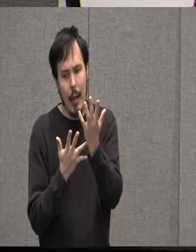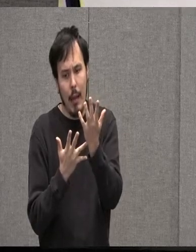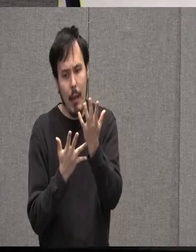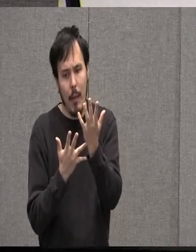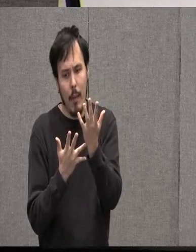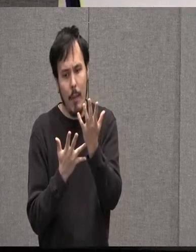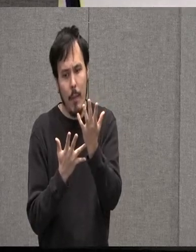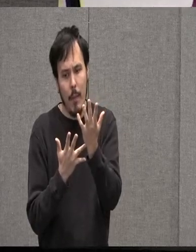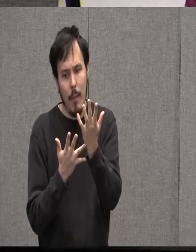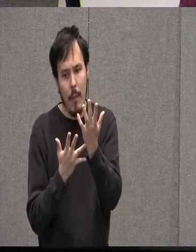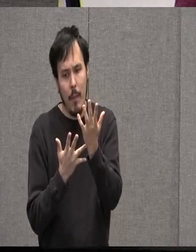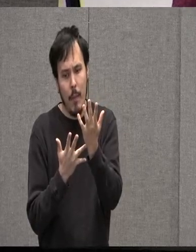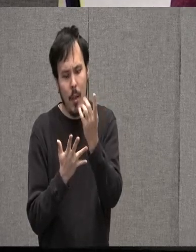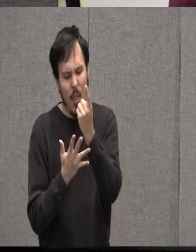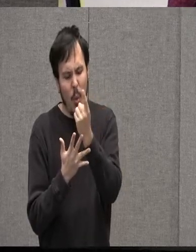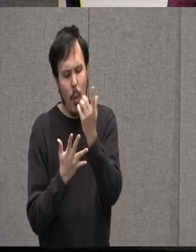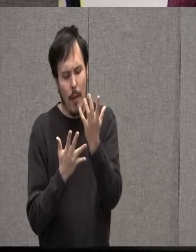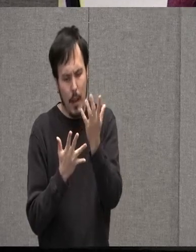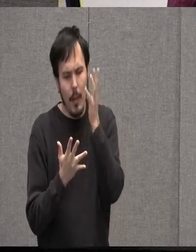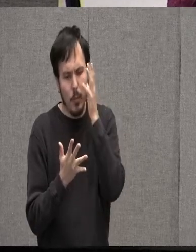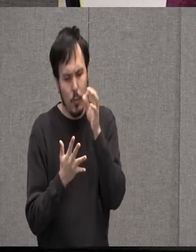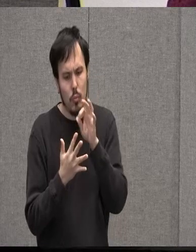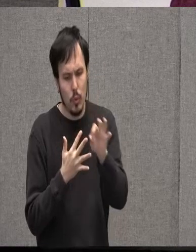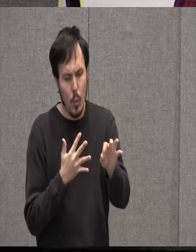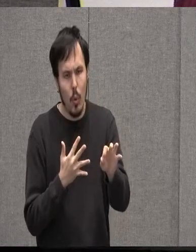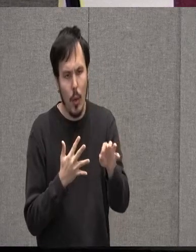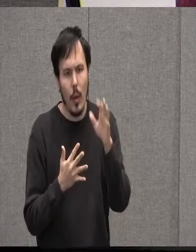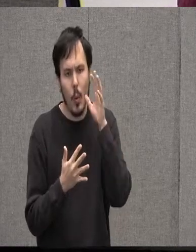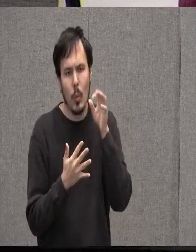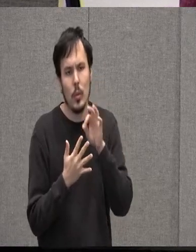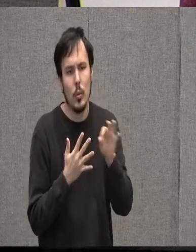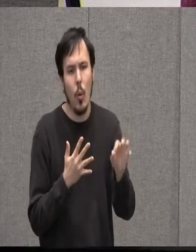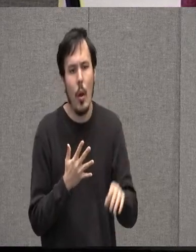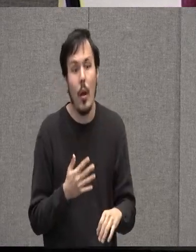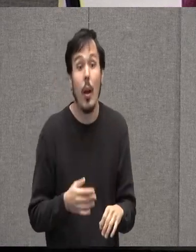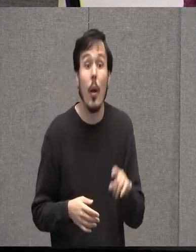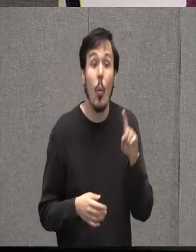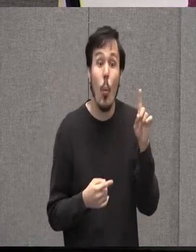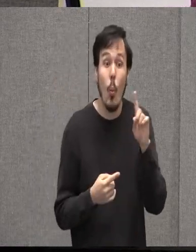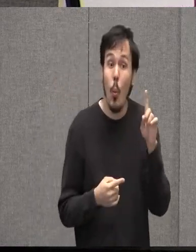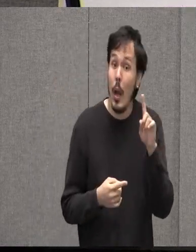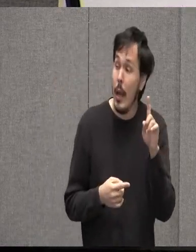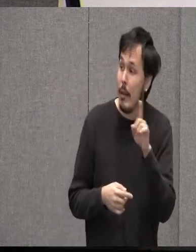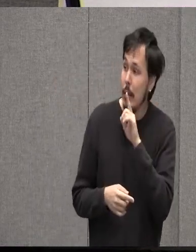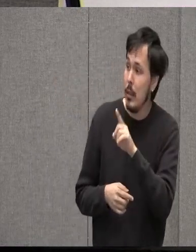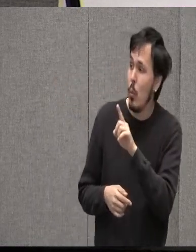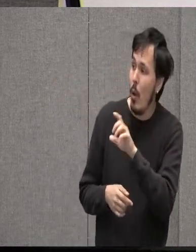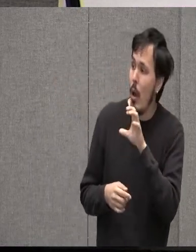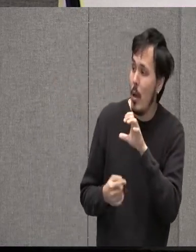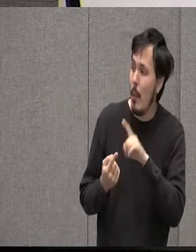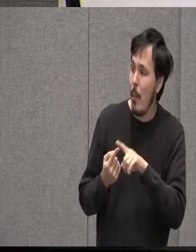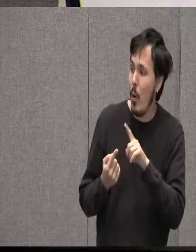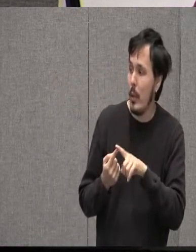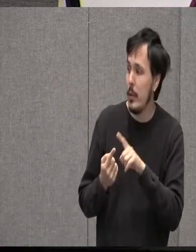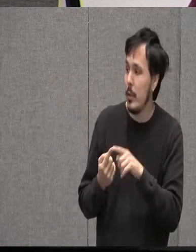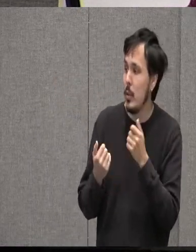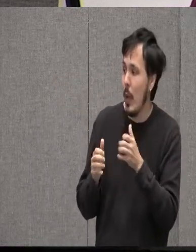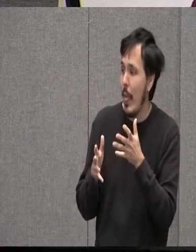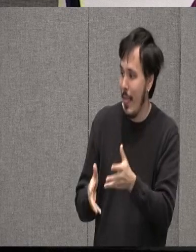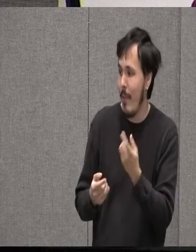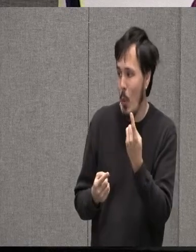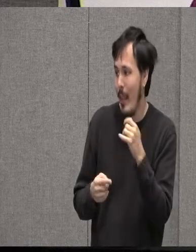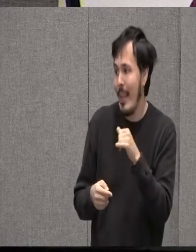have to decide, do I wanna keep my 350? Because I have 3 1s, 100, 200, 300, and a 50. And I think I'm gonna go ahead and